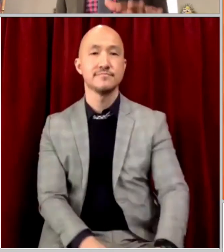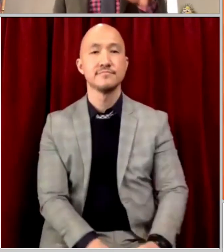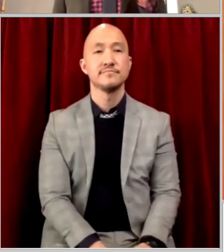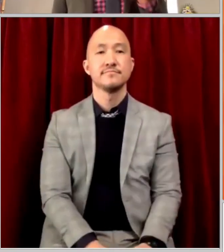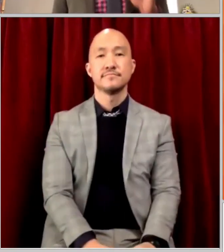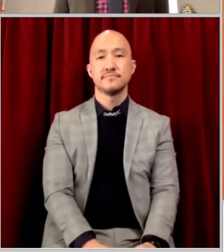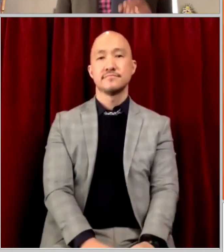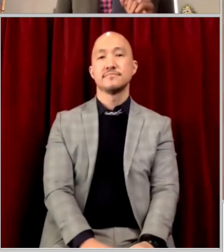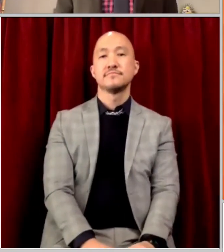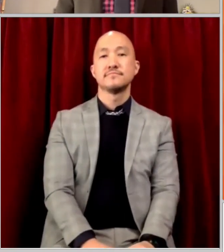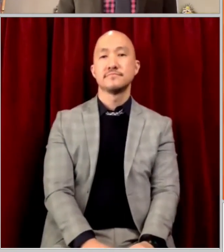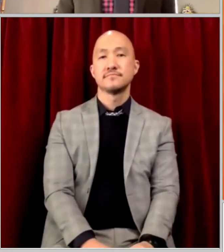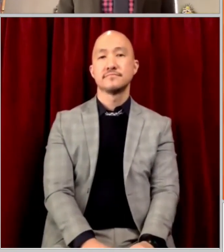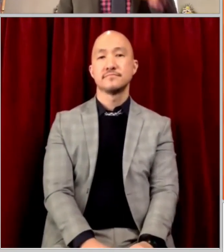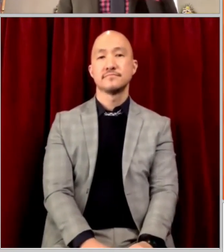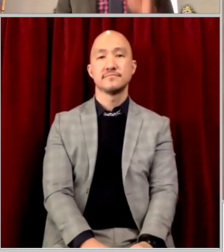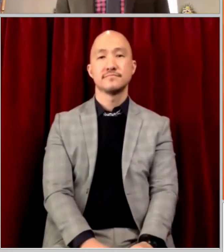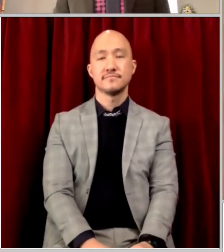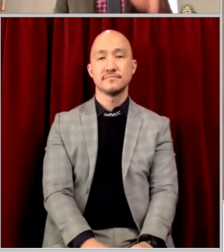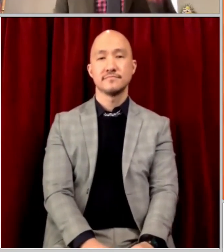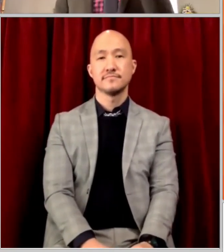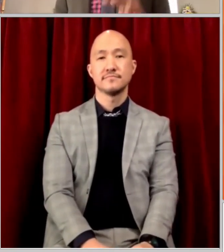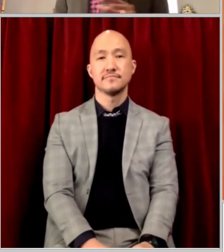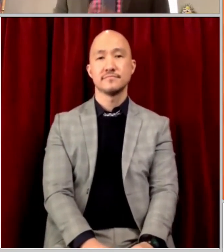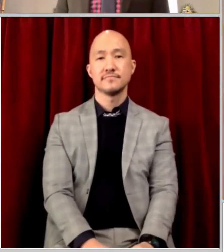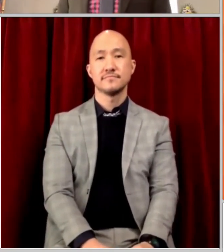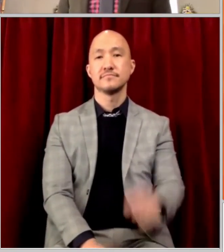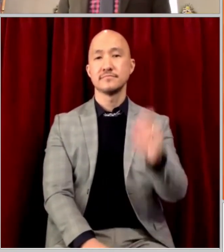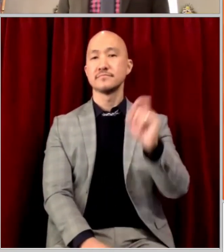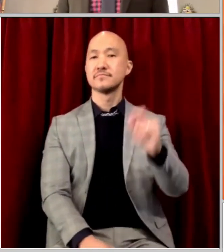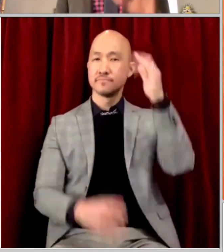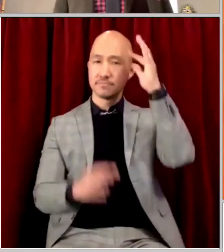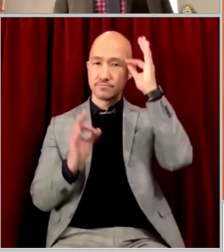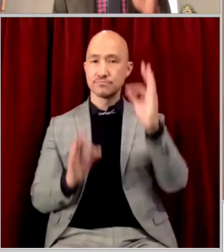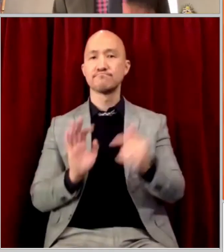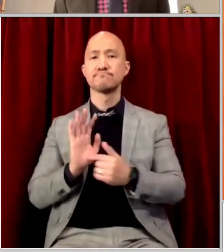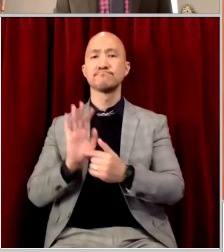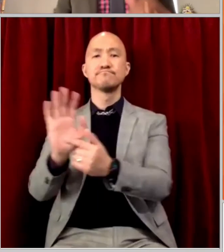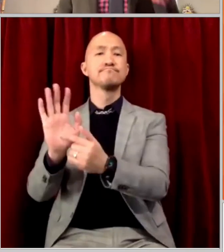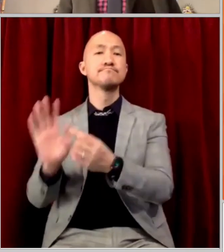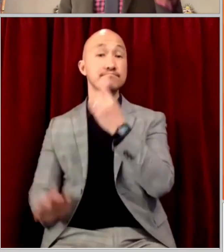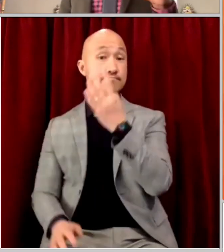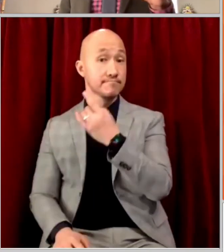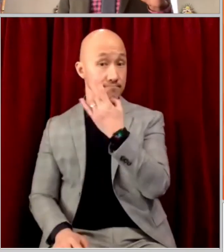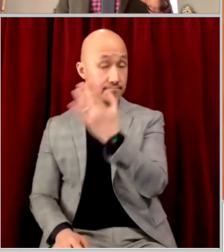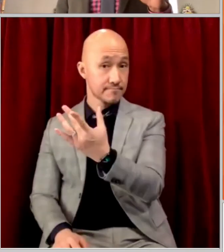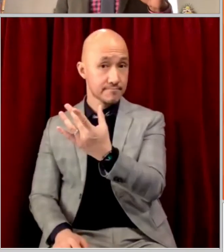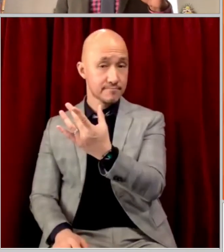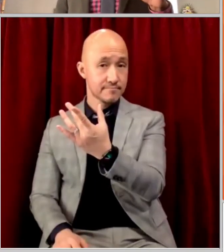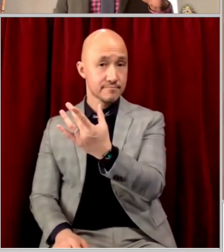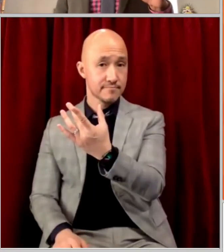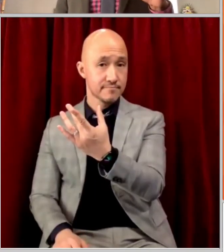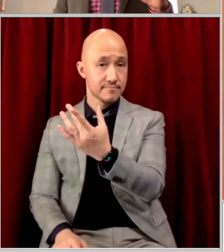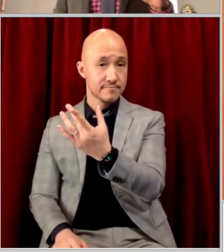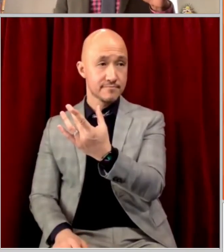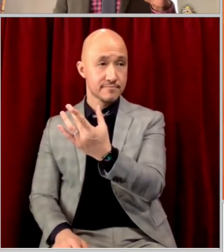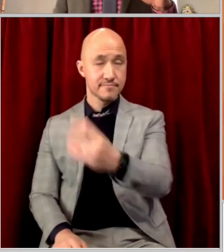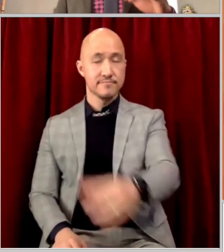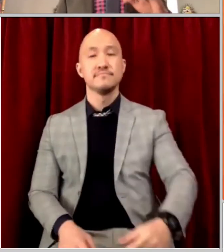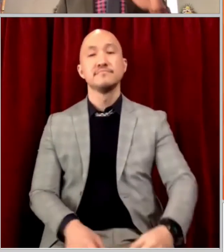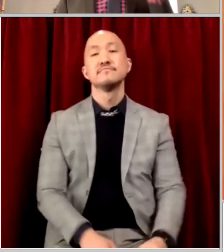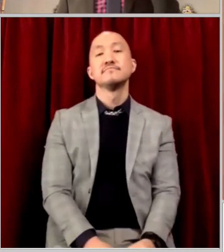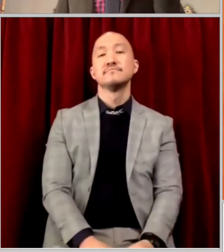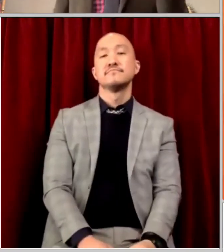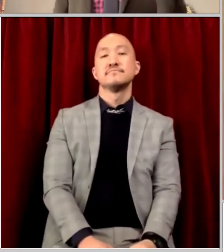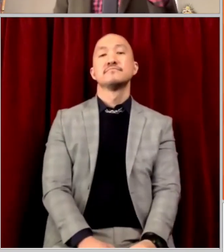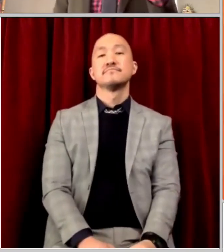what Jesus has made me to be. I will be the light of the world. I will shine. I